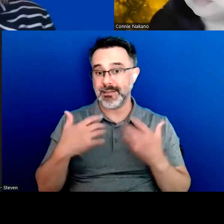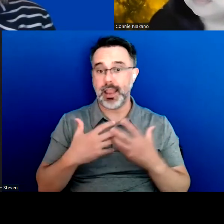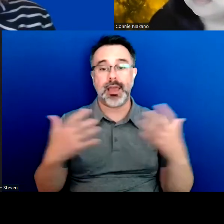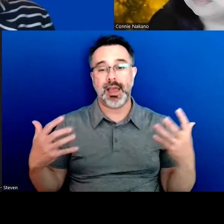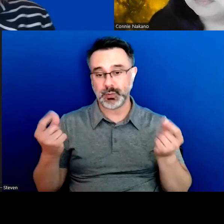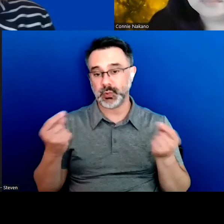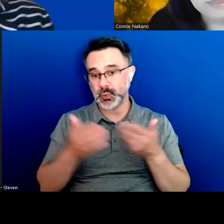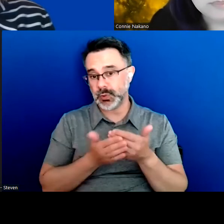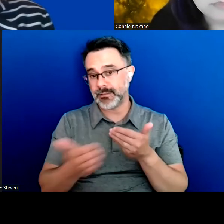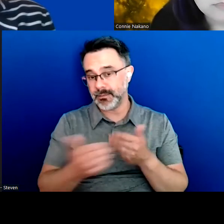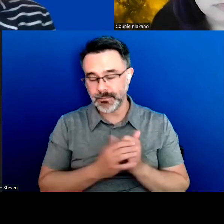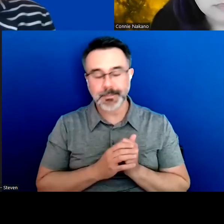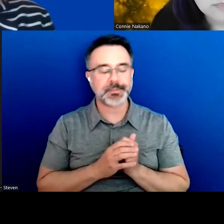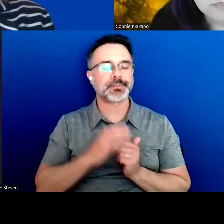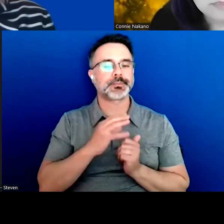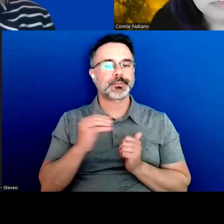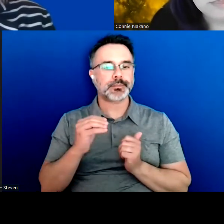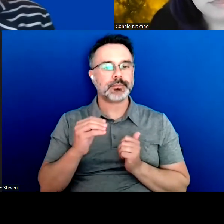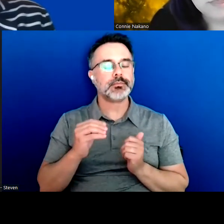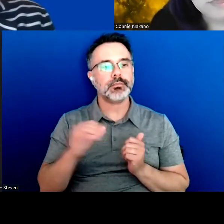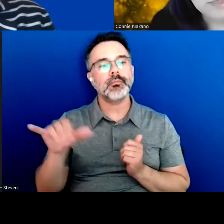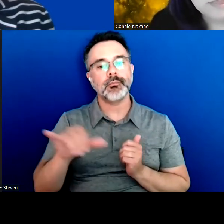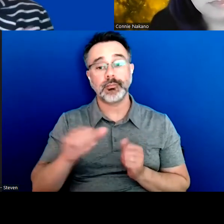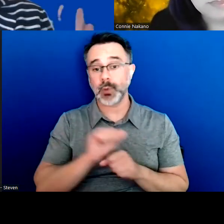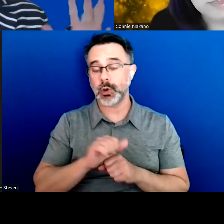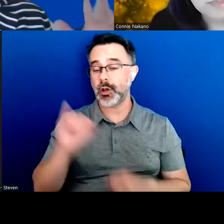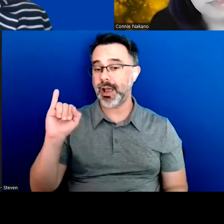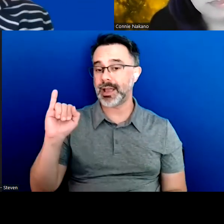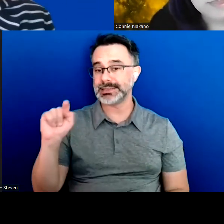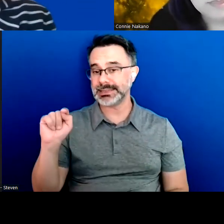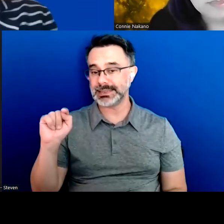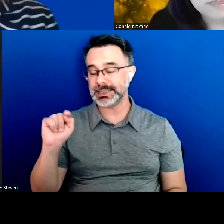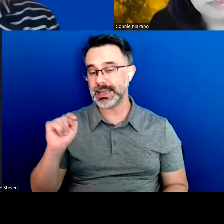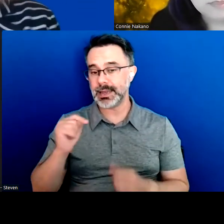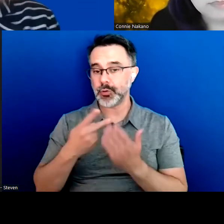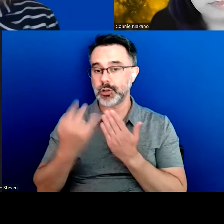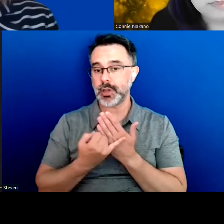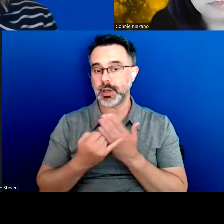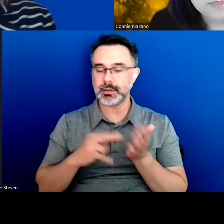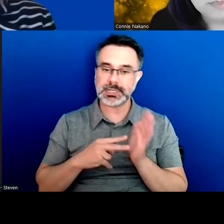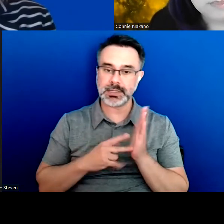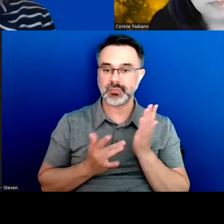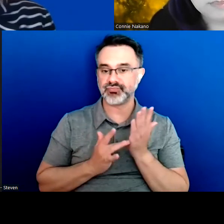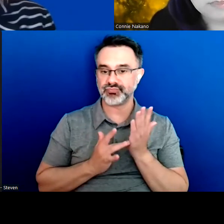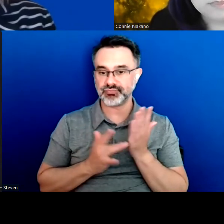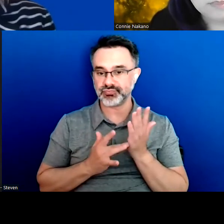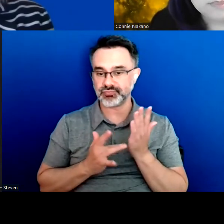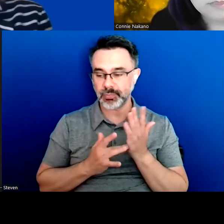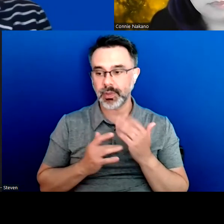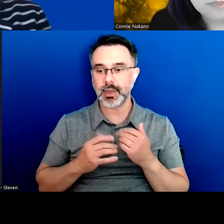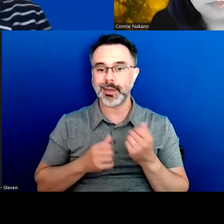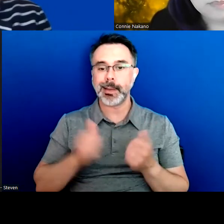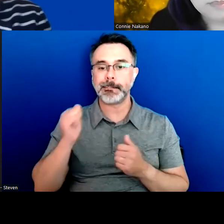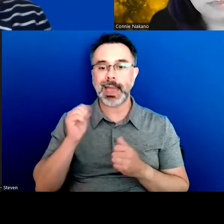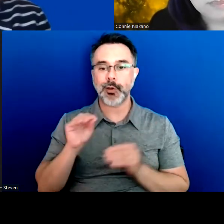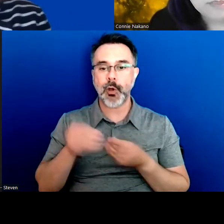working on some IT projects to build the back office network that supports all of this,